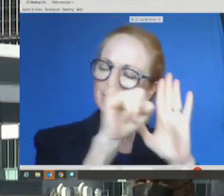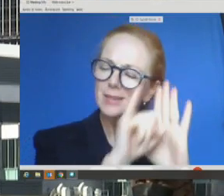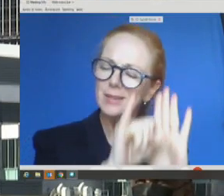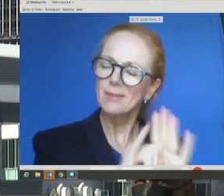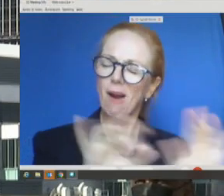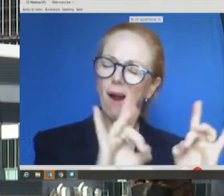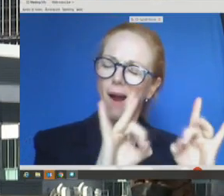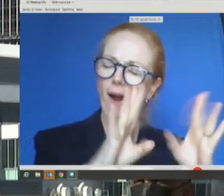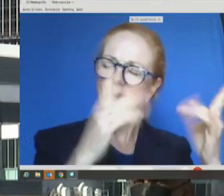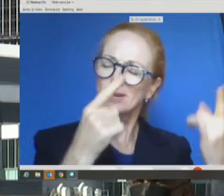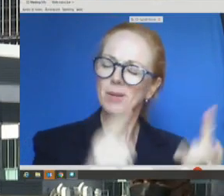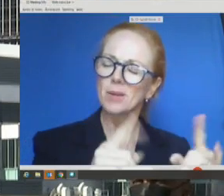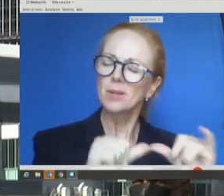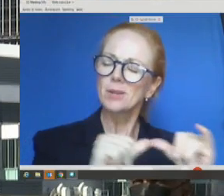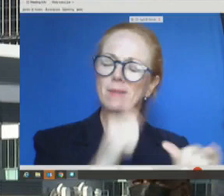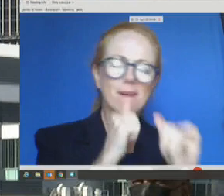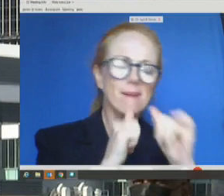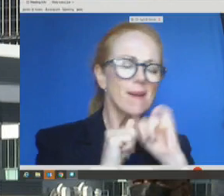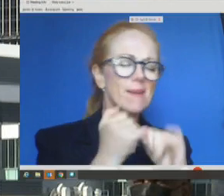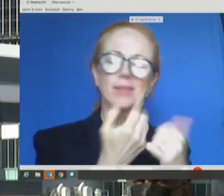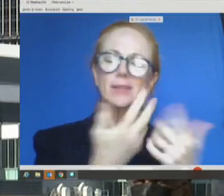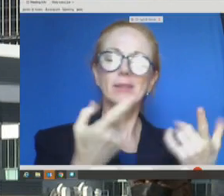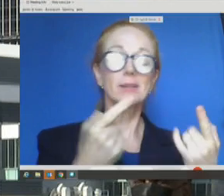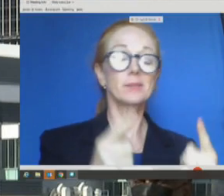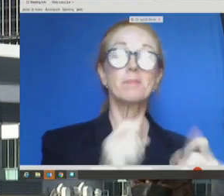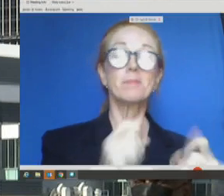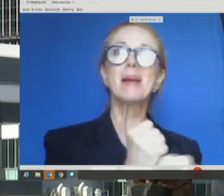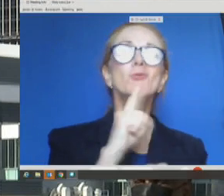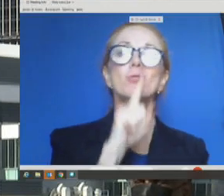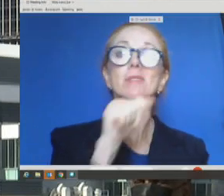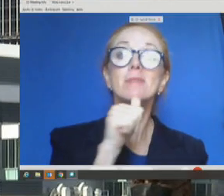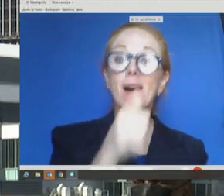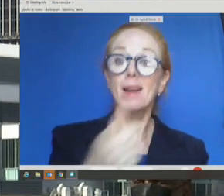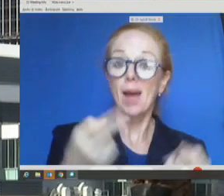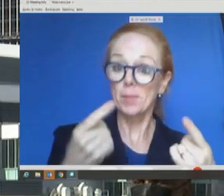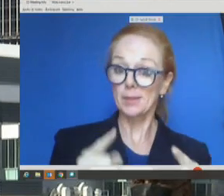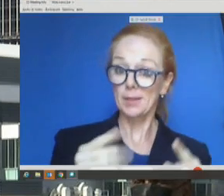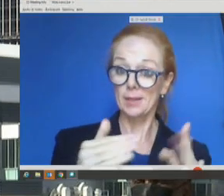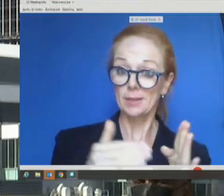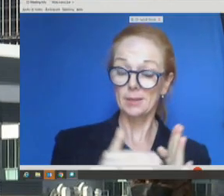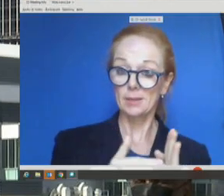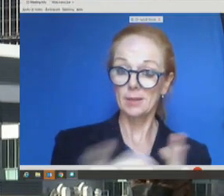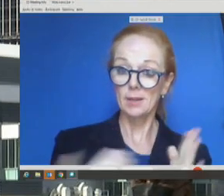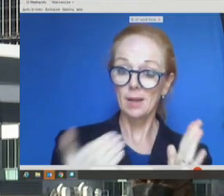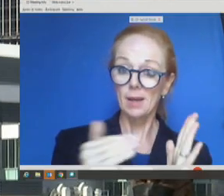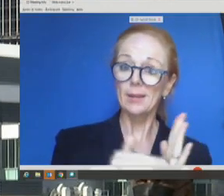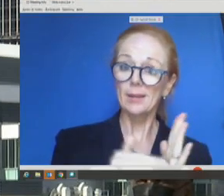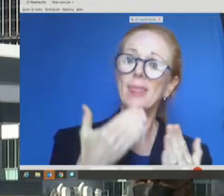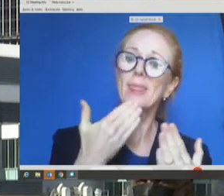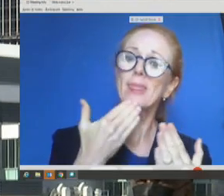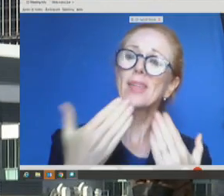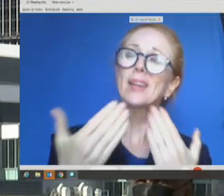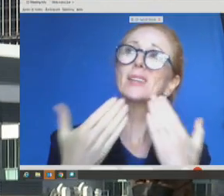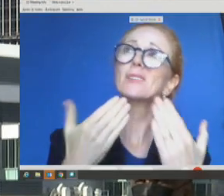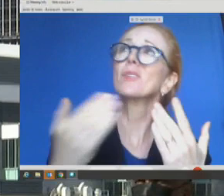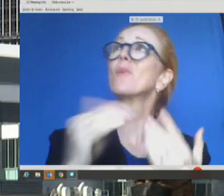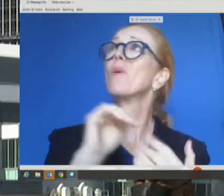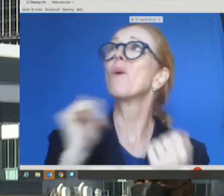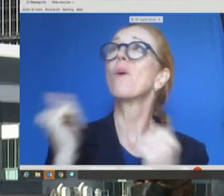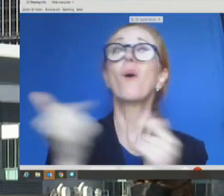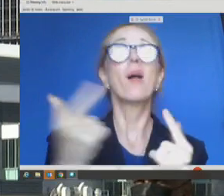do everything we can to make sure that this doesn't happen again. So, again, thank you for coming out. I want to